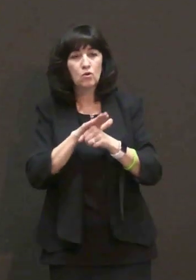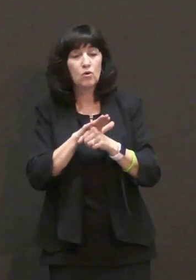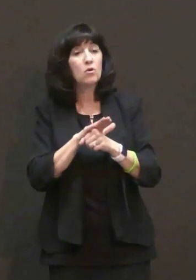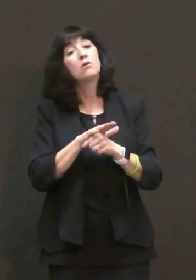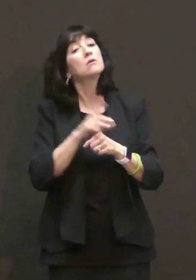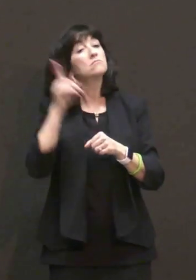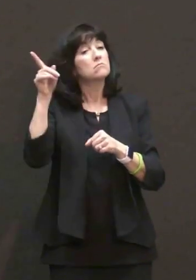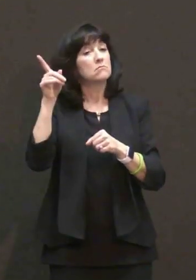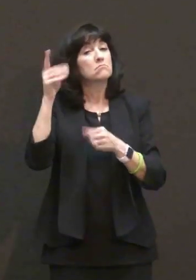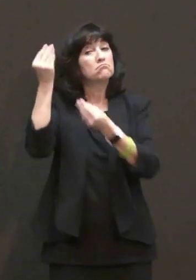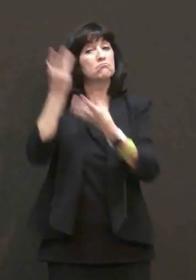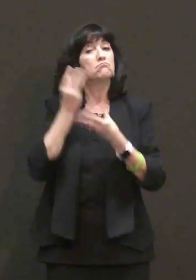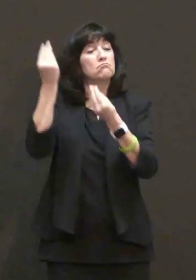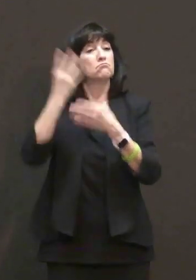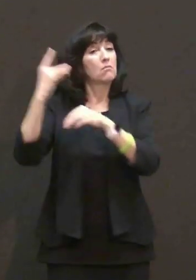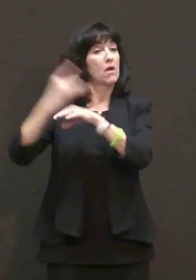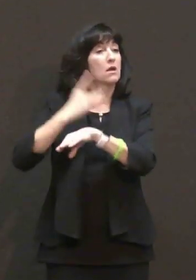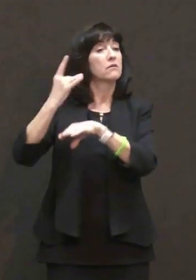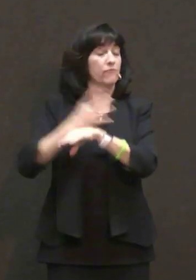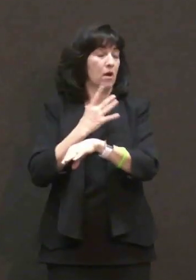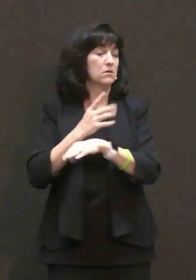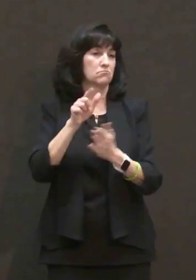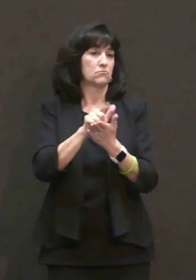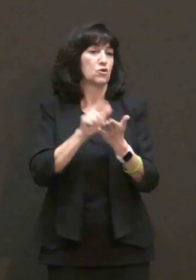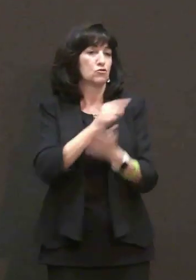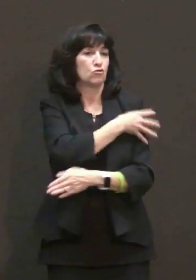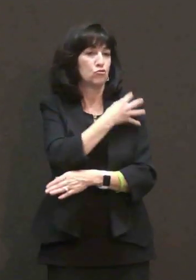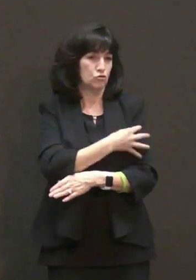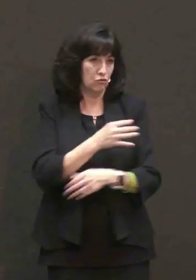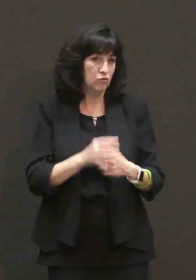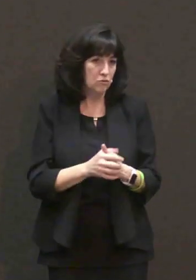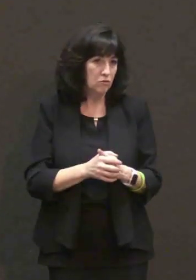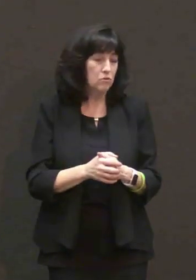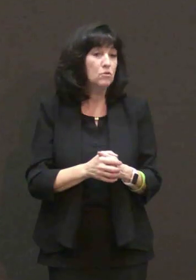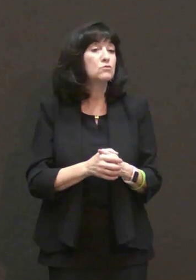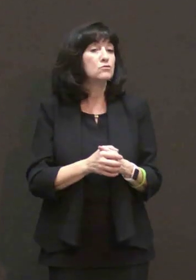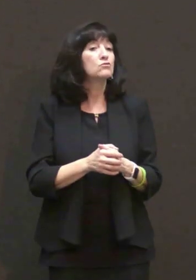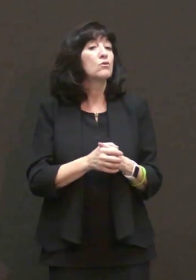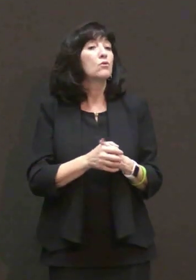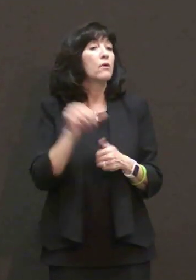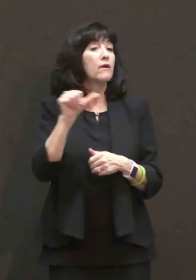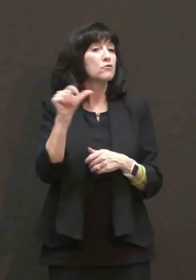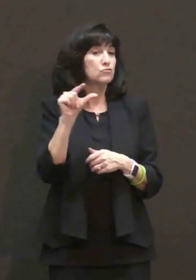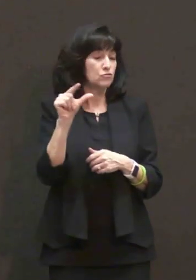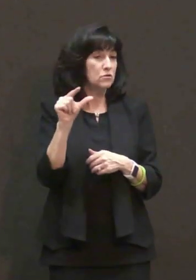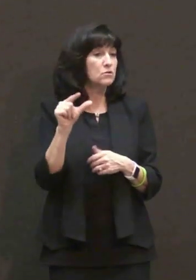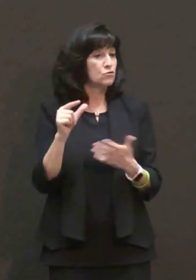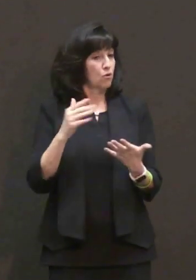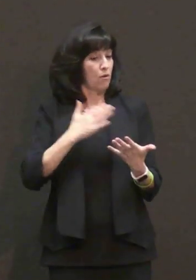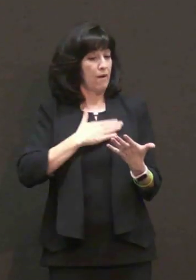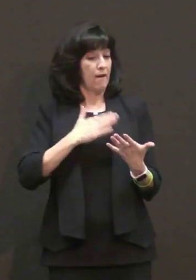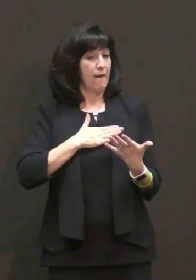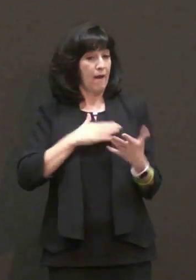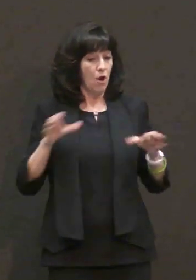on that. And we have measured our action based on